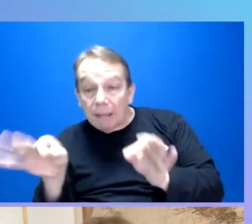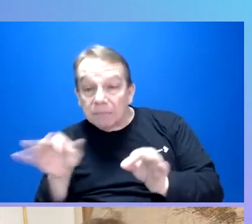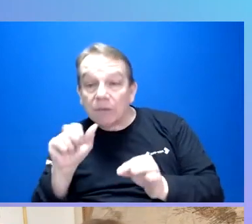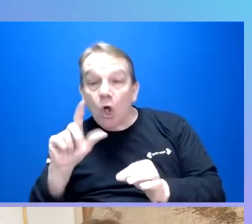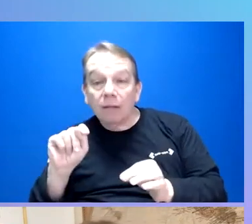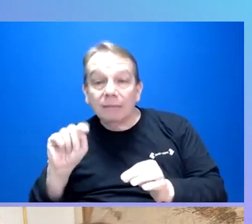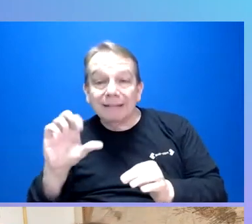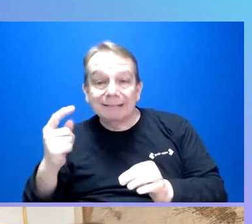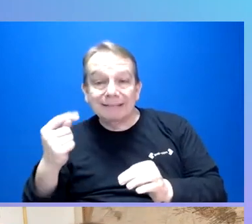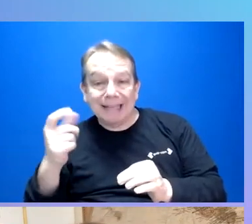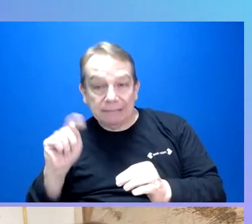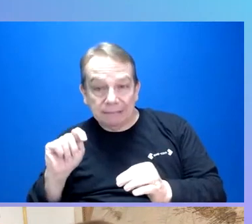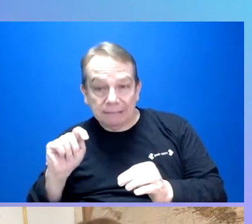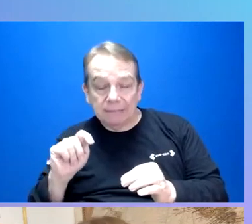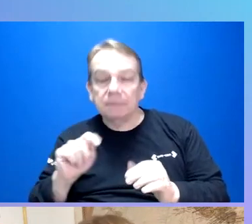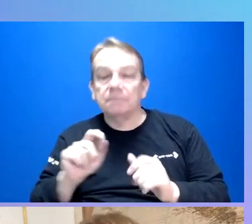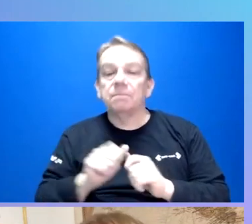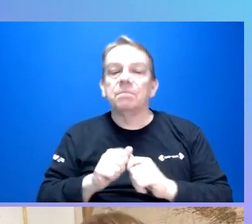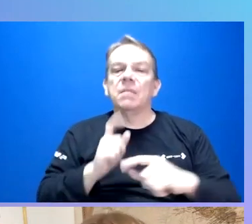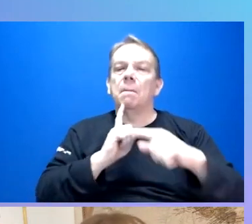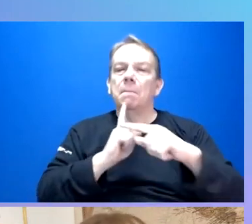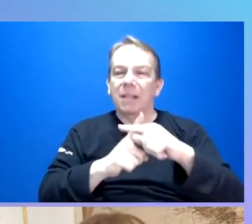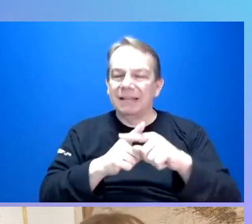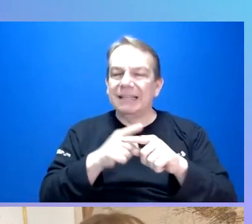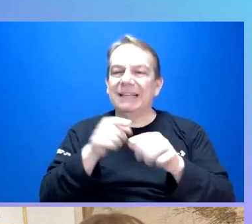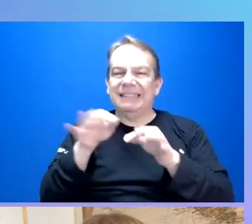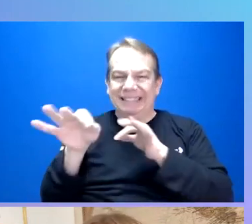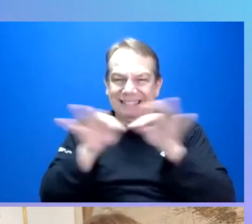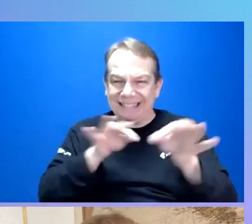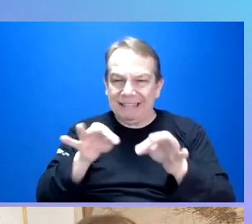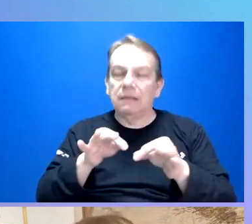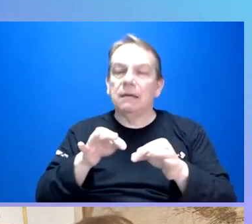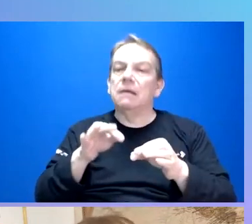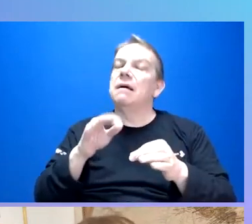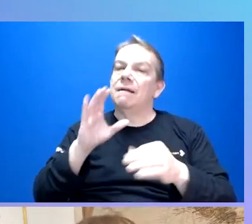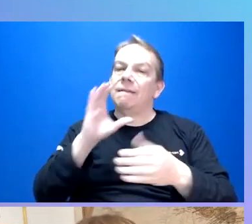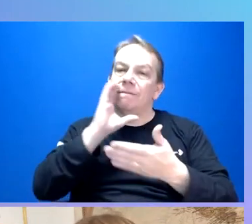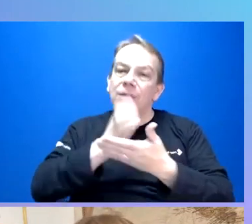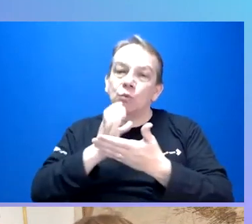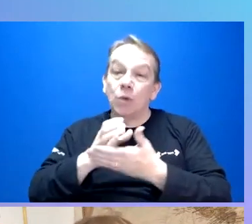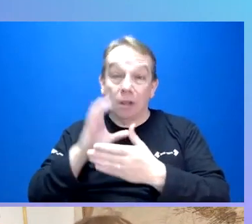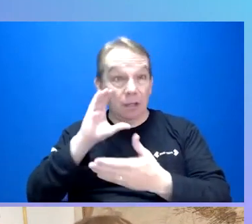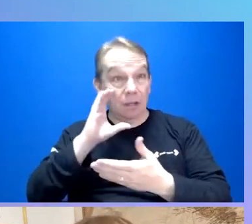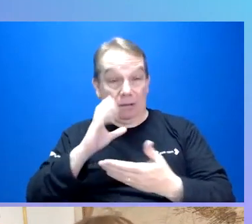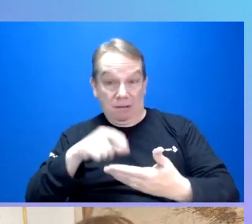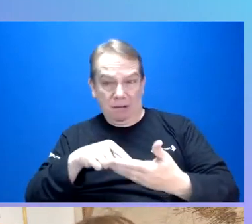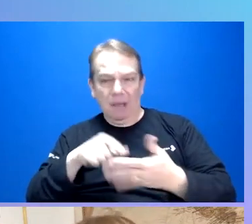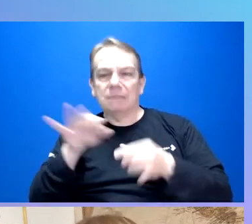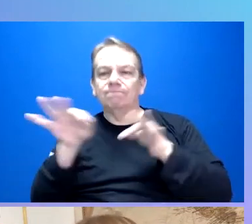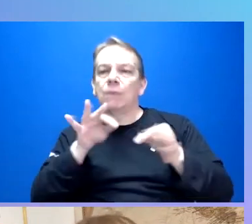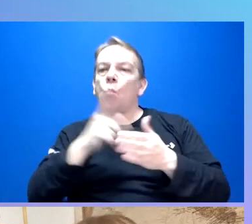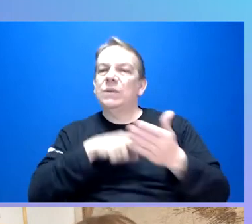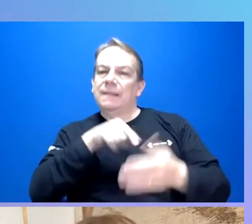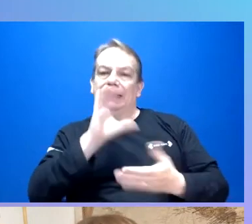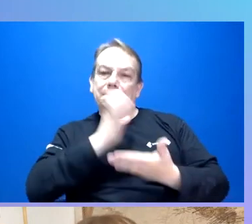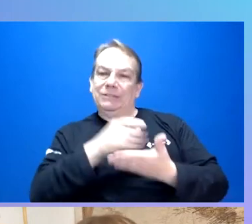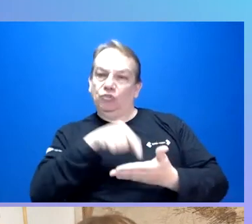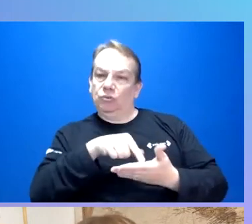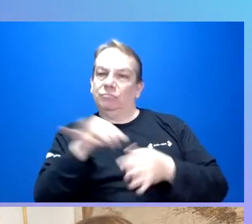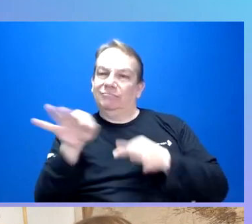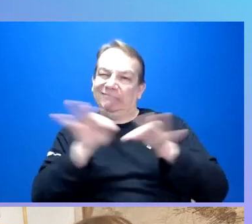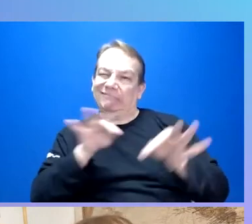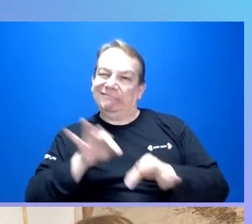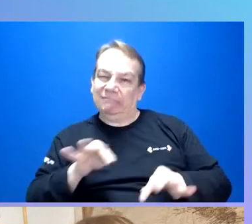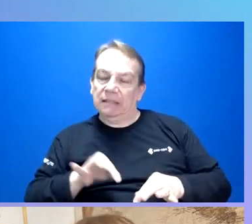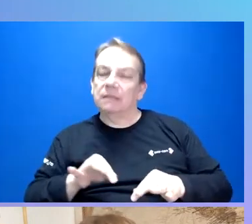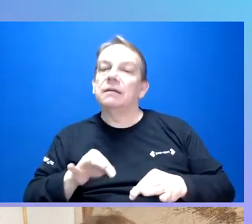text. And then we also had detailed visual descriptions of the entire exhibit written by the Access Initiatives manager